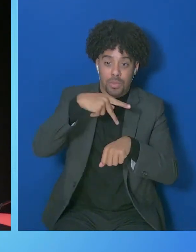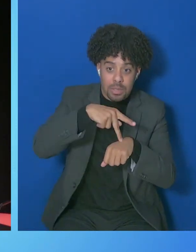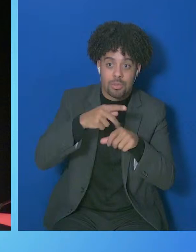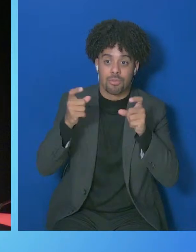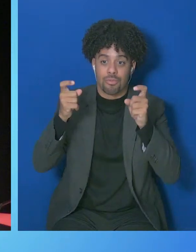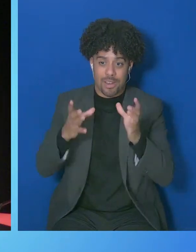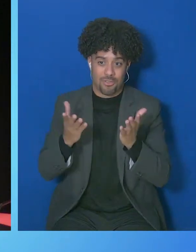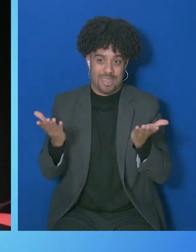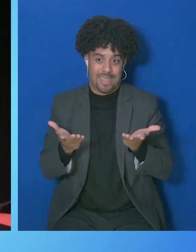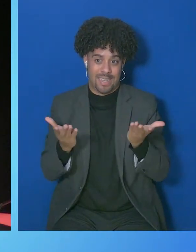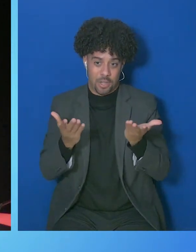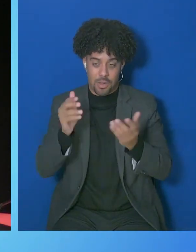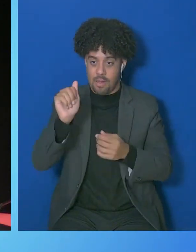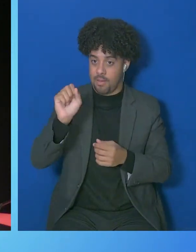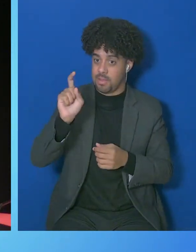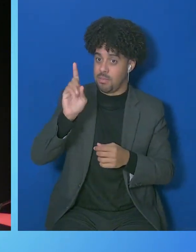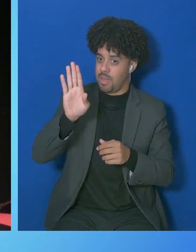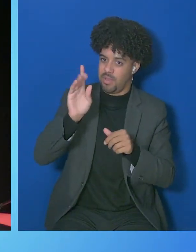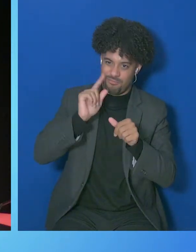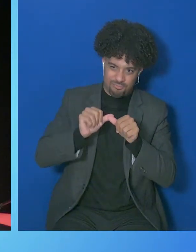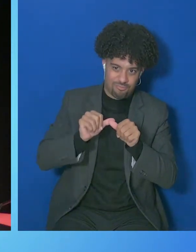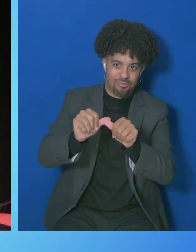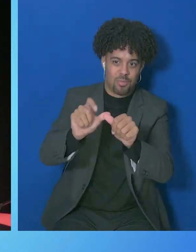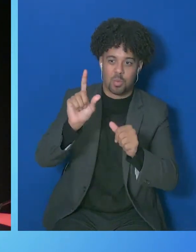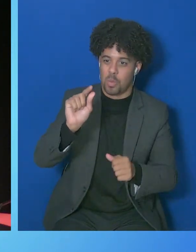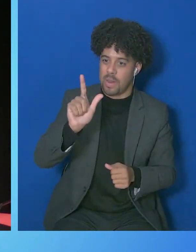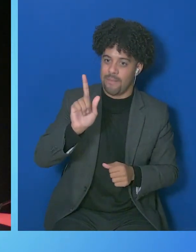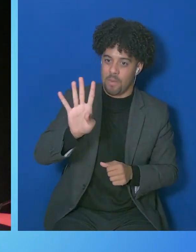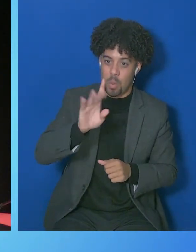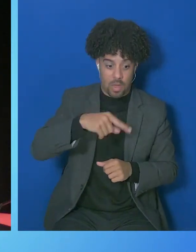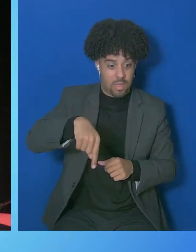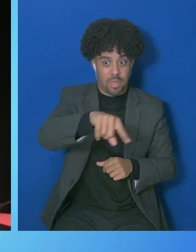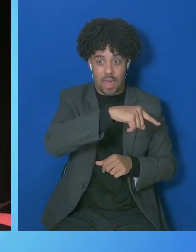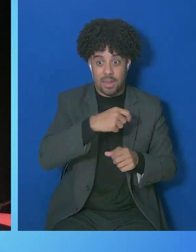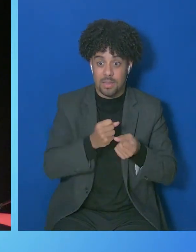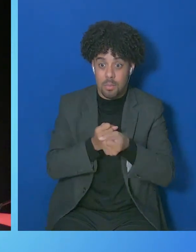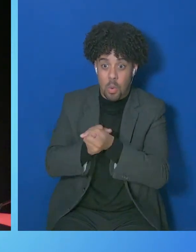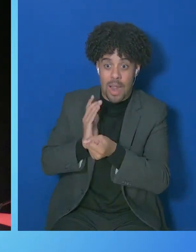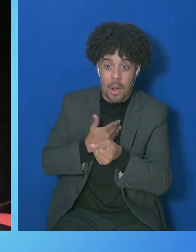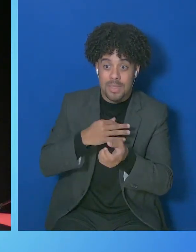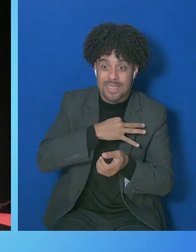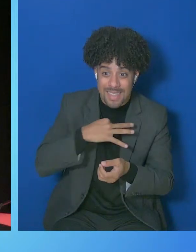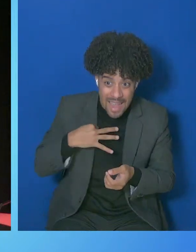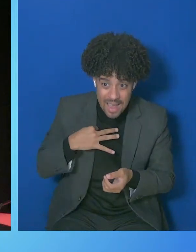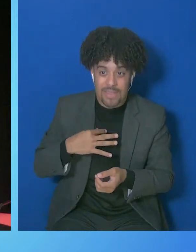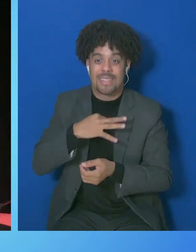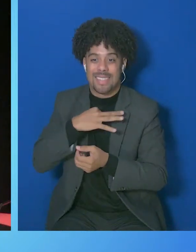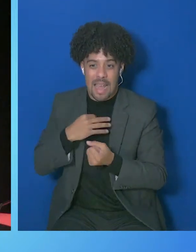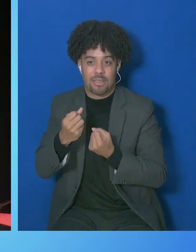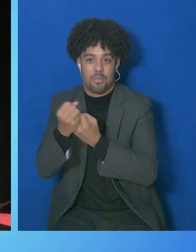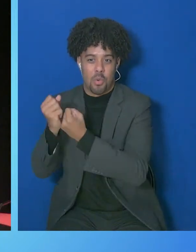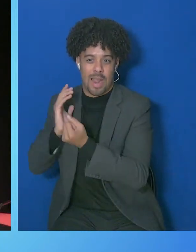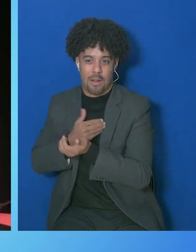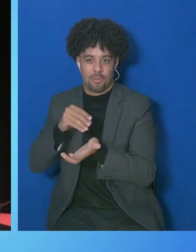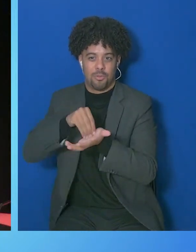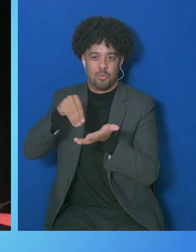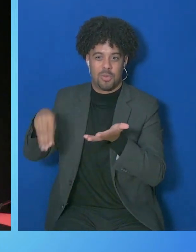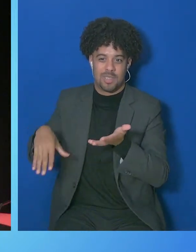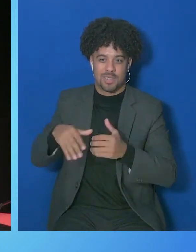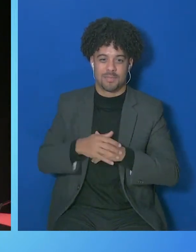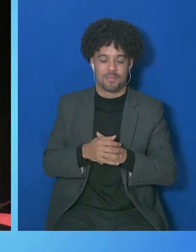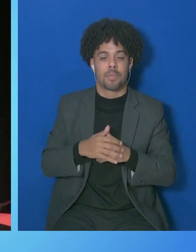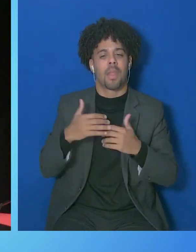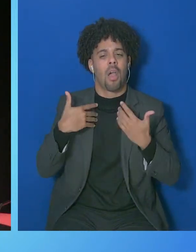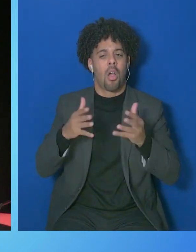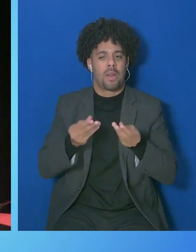who go forth and then support our students. You all have my board report. If you have